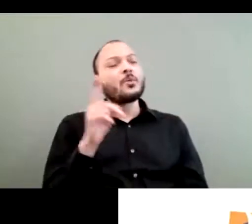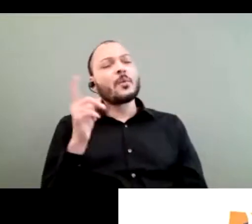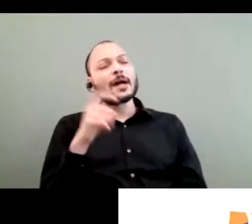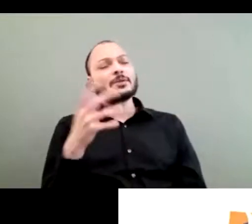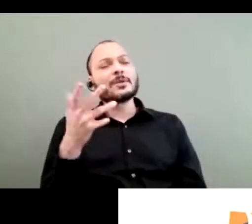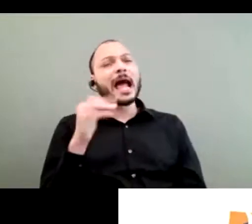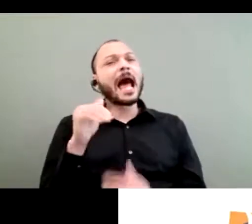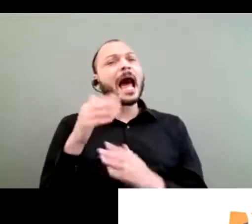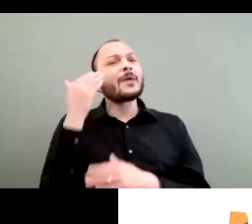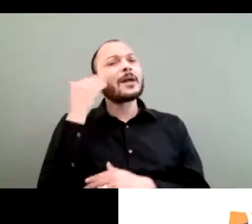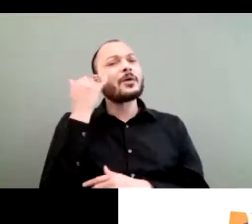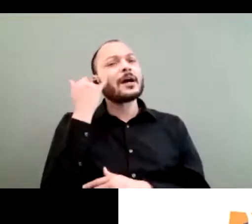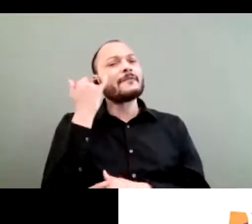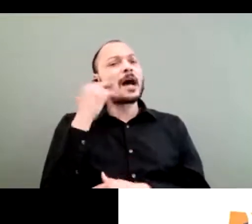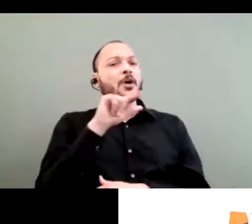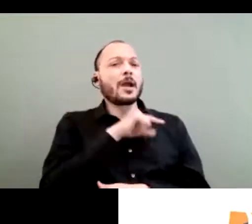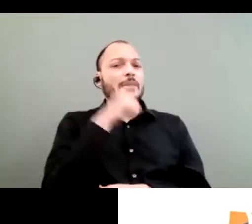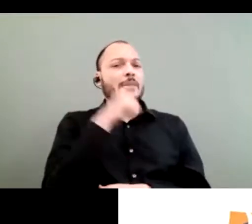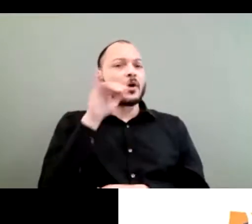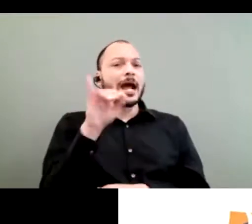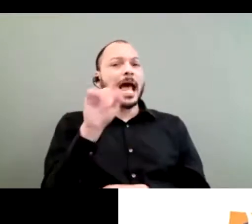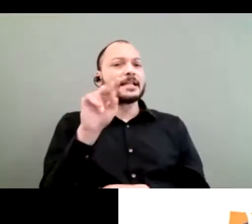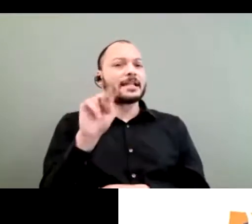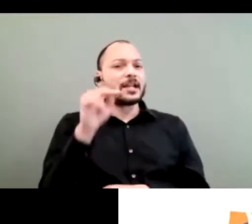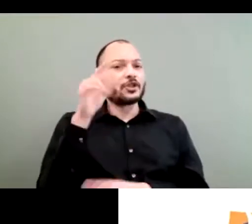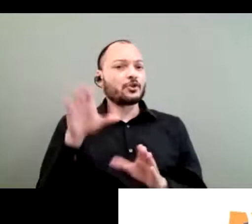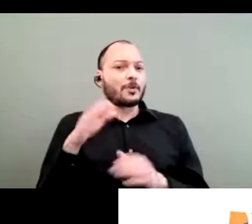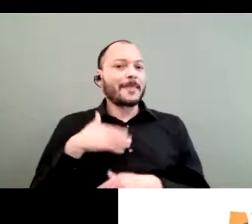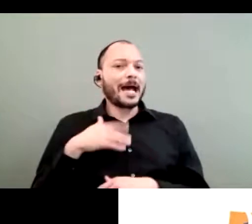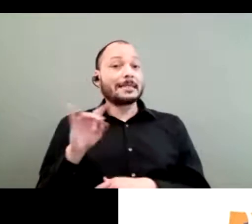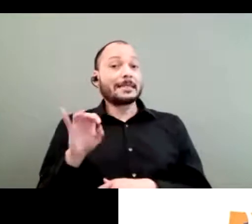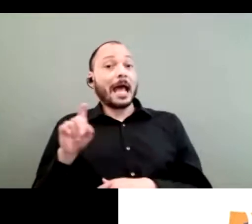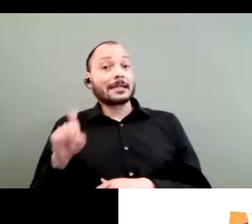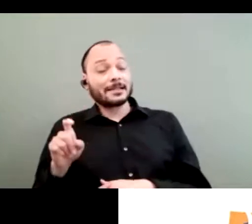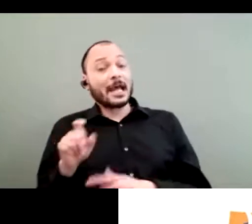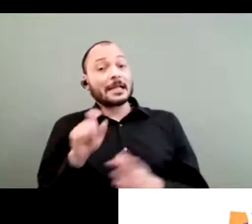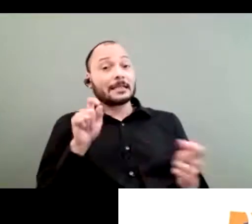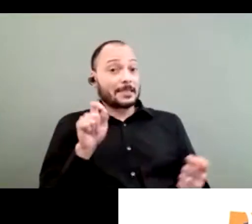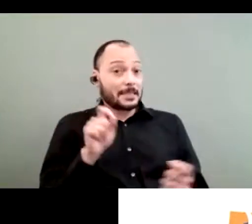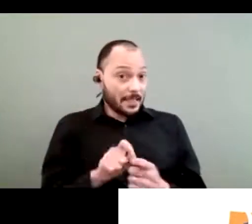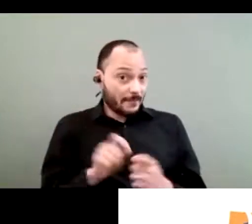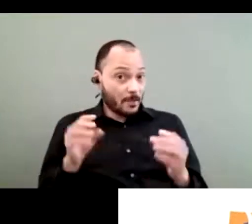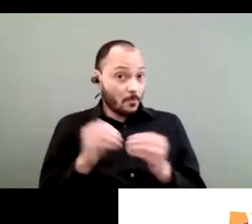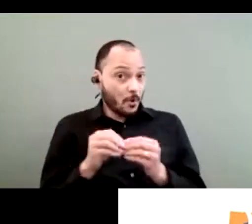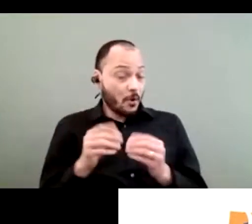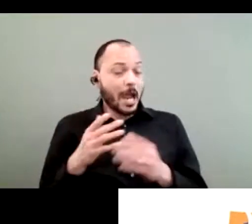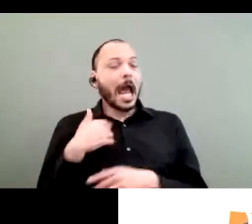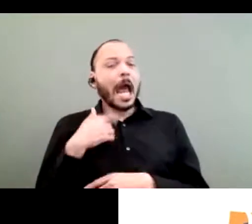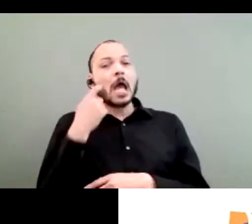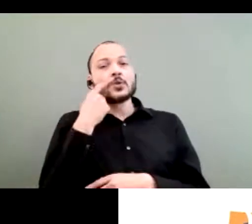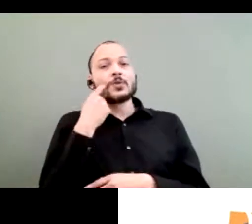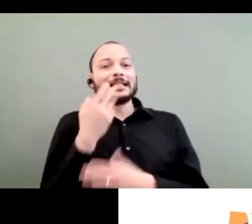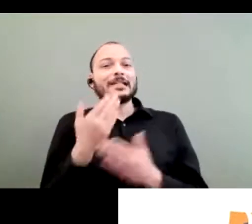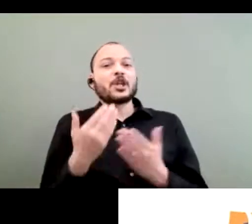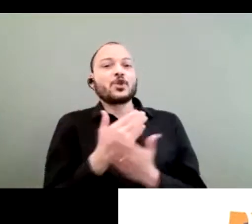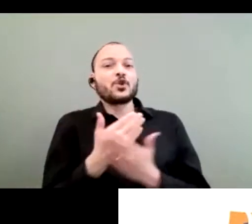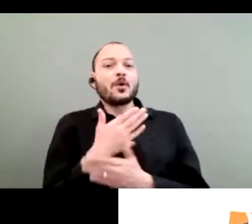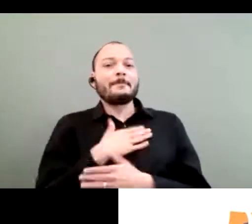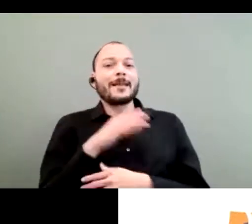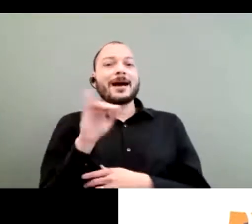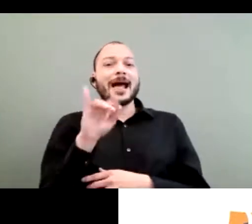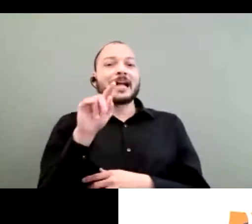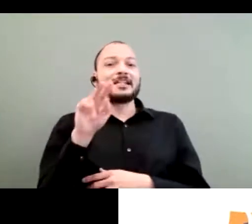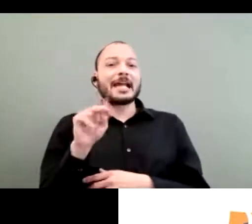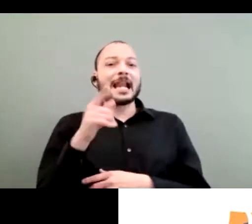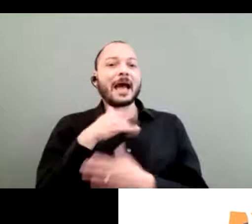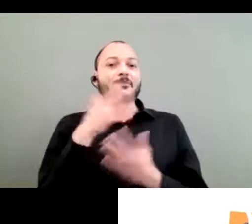I qualify for an ITIN to do my taxes? And then a more specific one, I just renewed my ITIN, so I'm waiting for my new one to come in